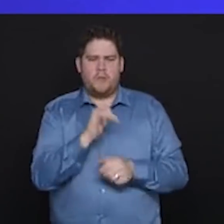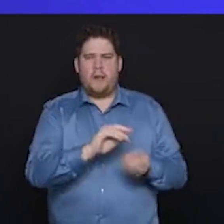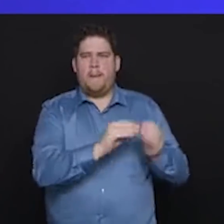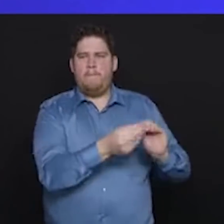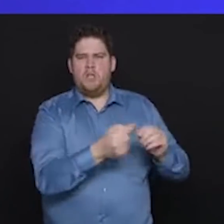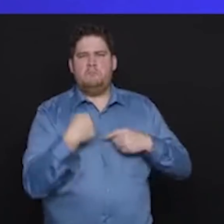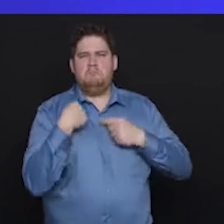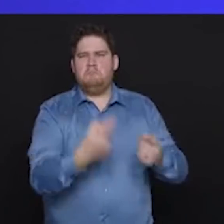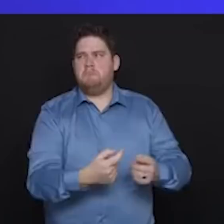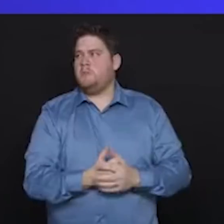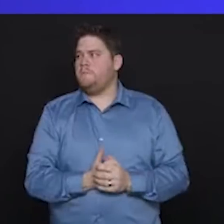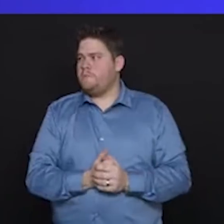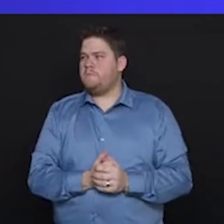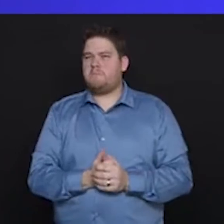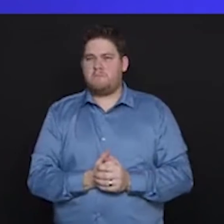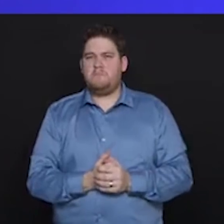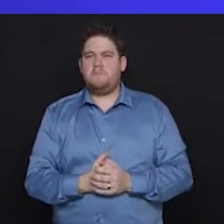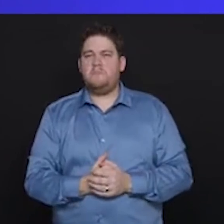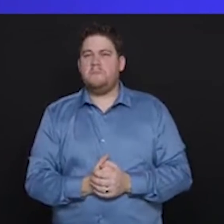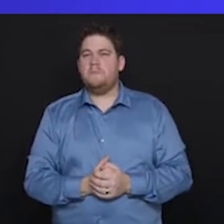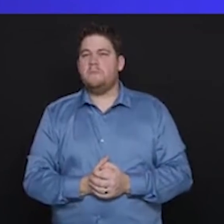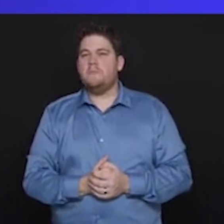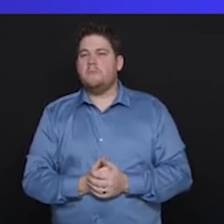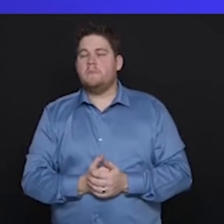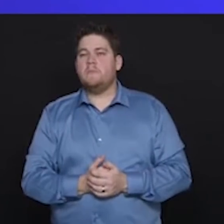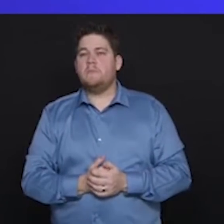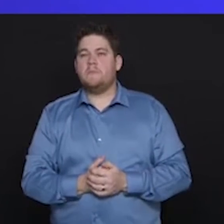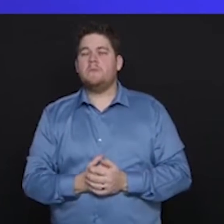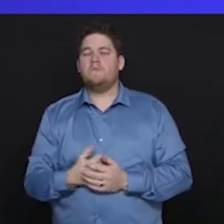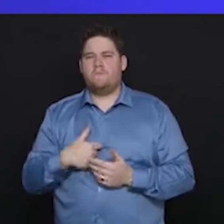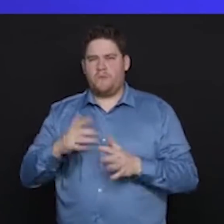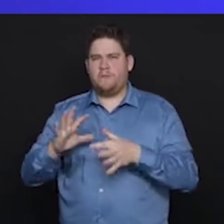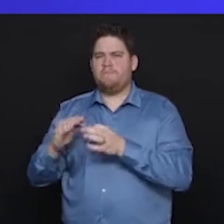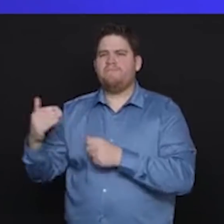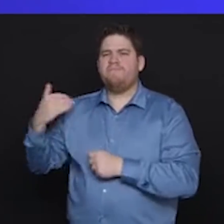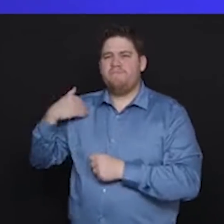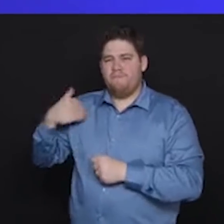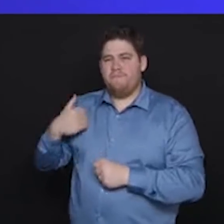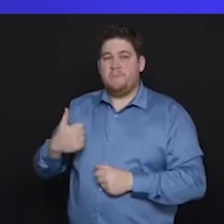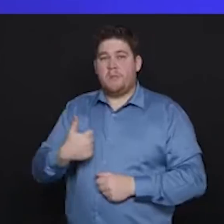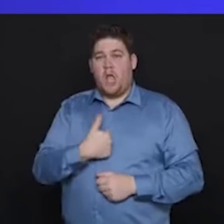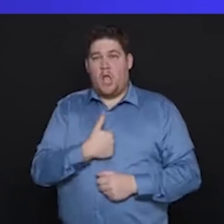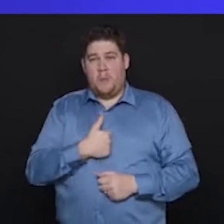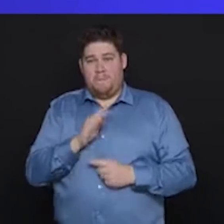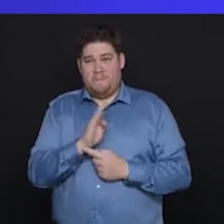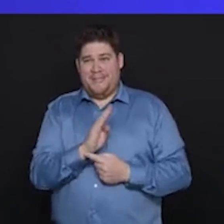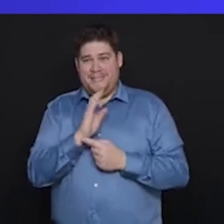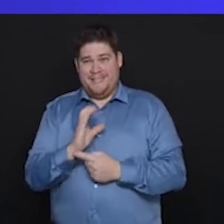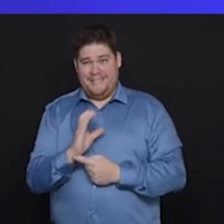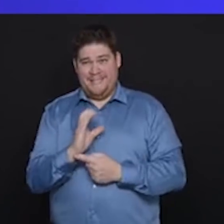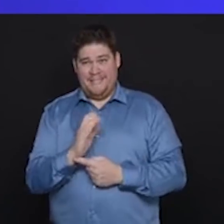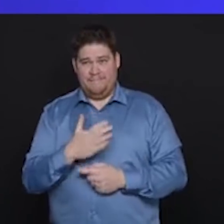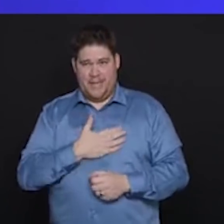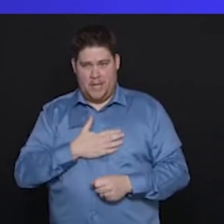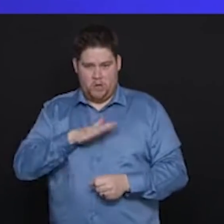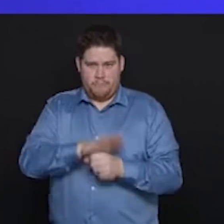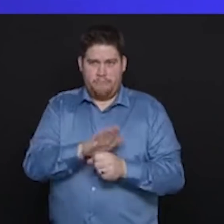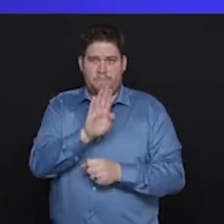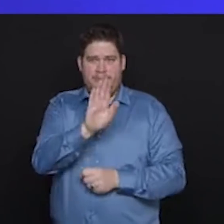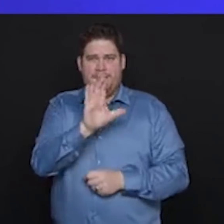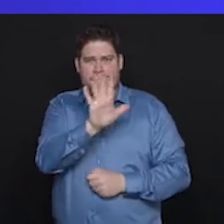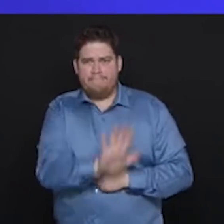Dick said, and I've said, we are going to have our own epidemic. These are just a basis for change. These are things that help us